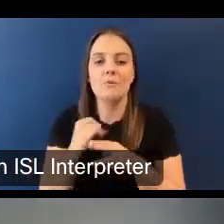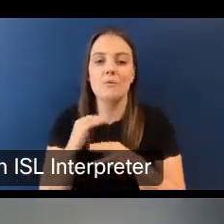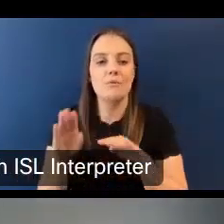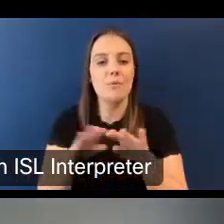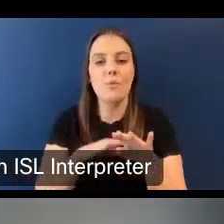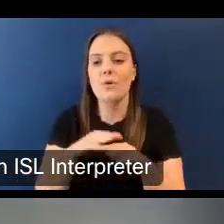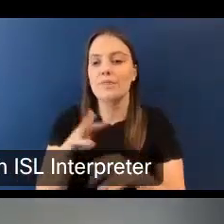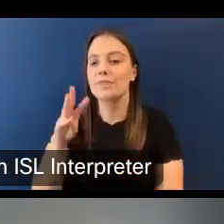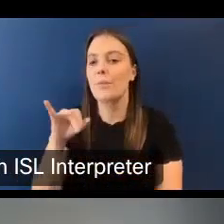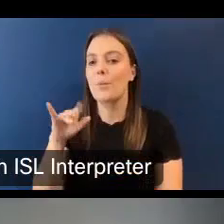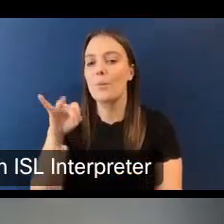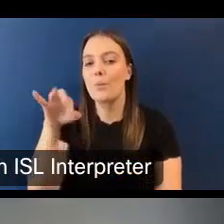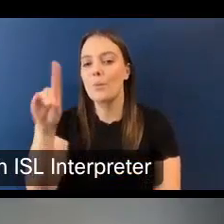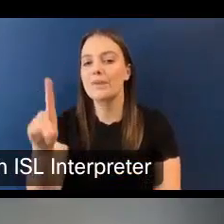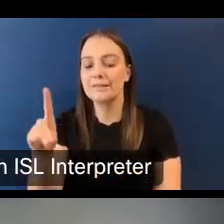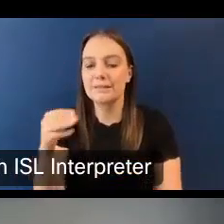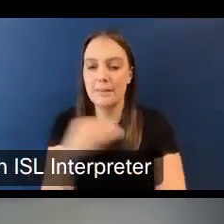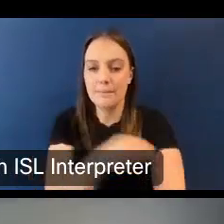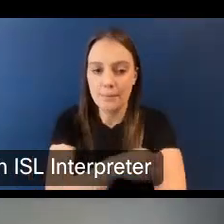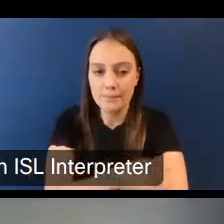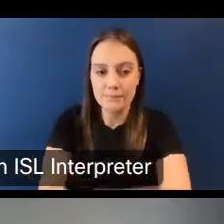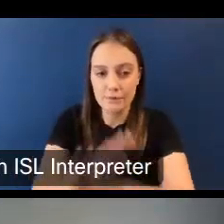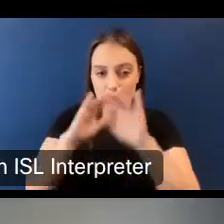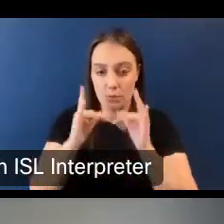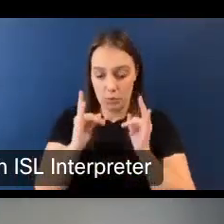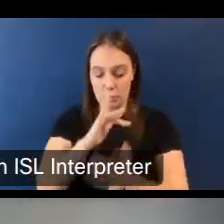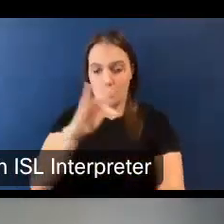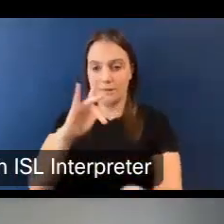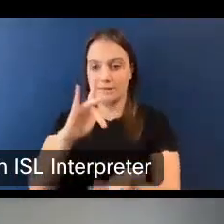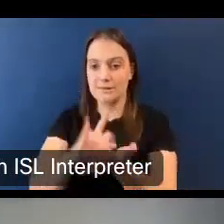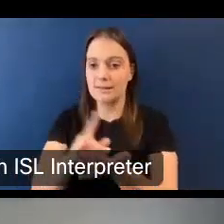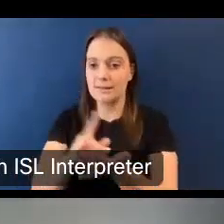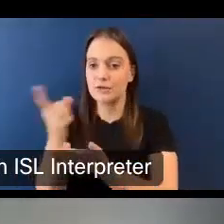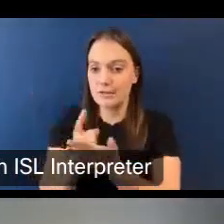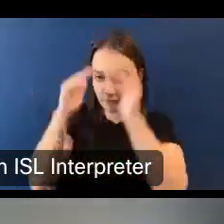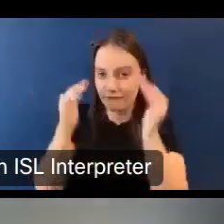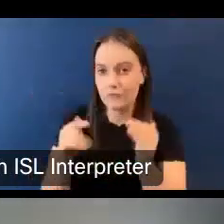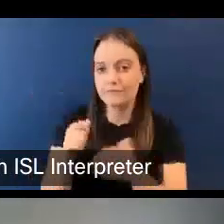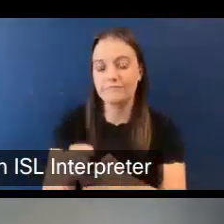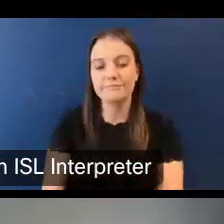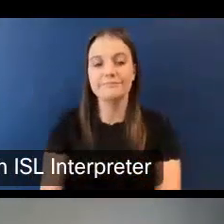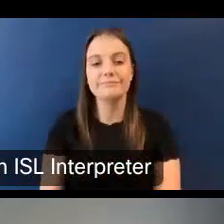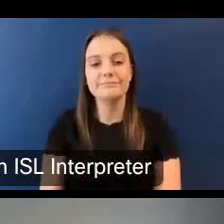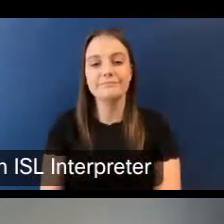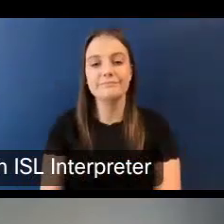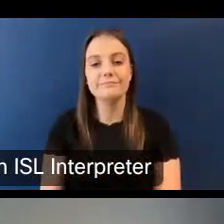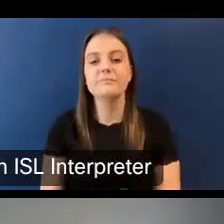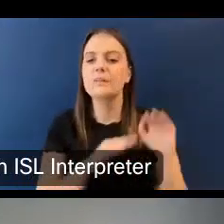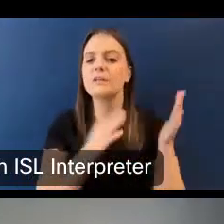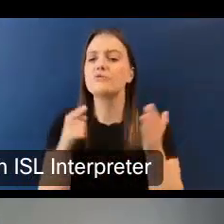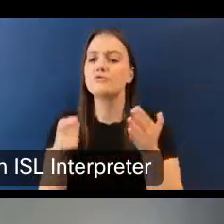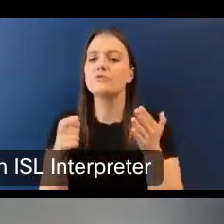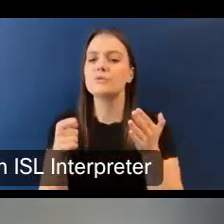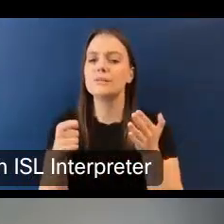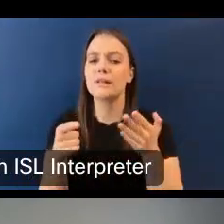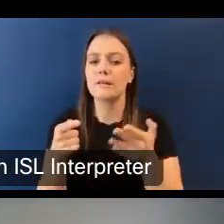wicked problems and focusing on human-centered design. We were introduced into this kind of sphere,